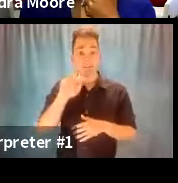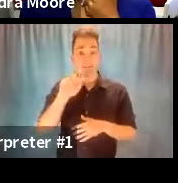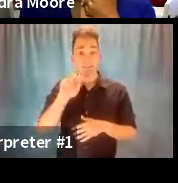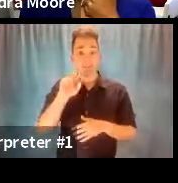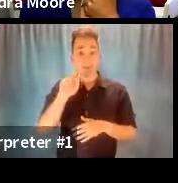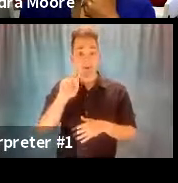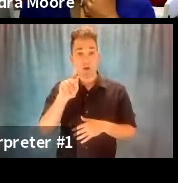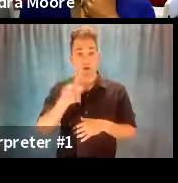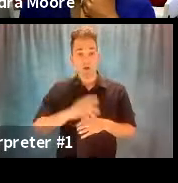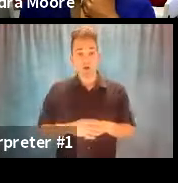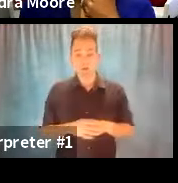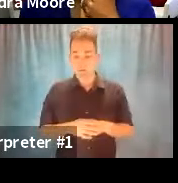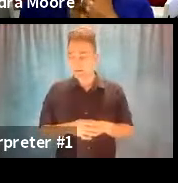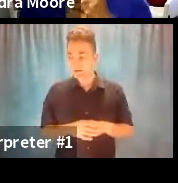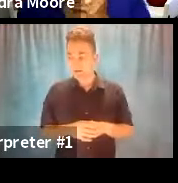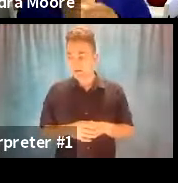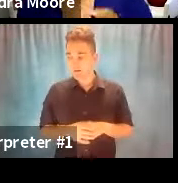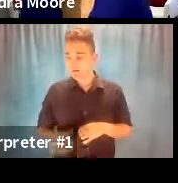Lorberbron.